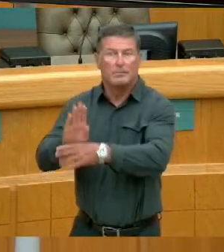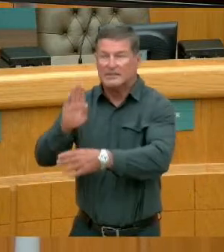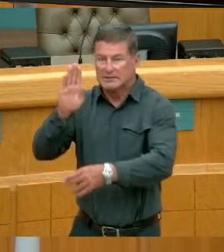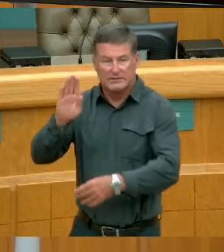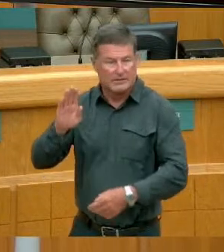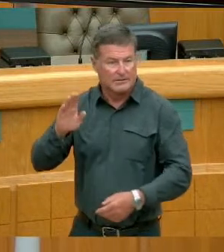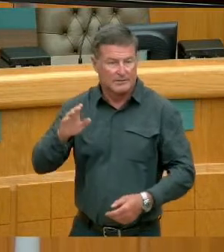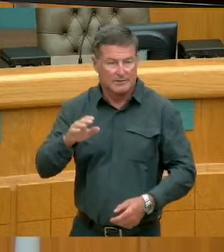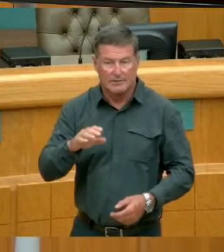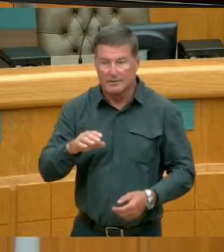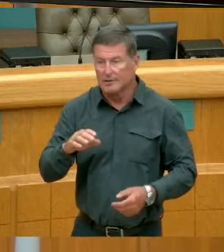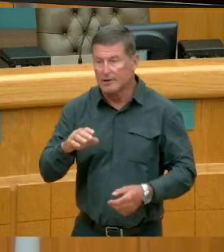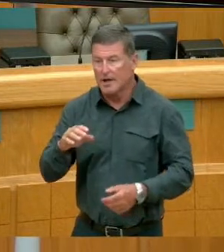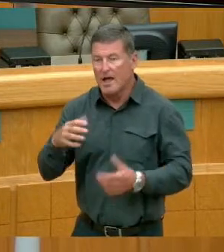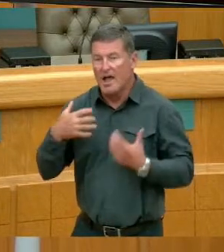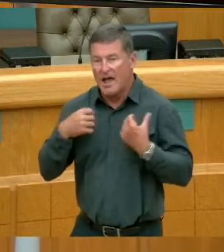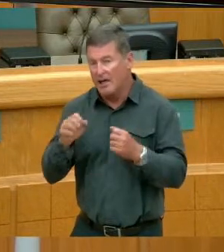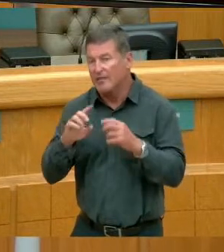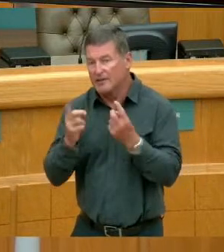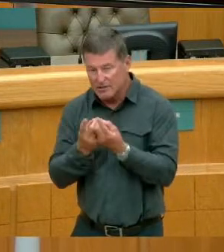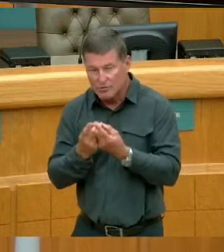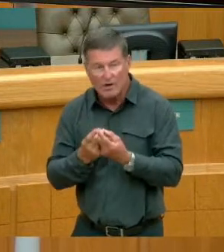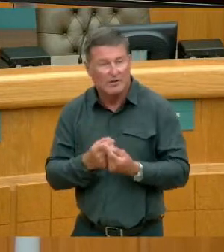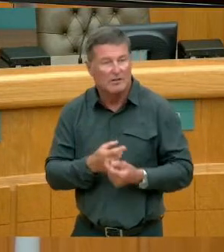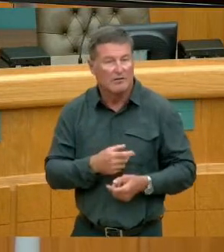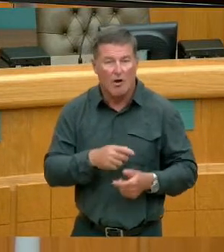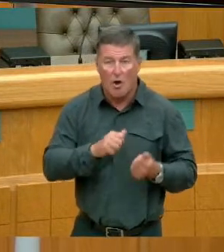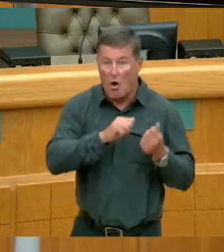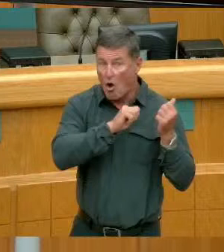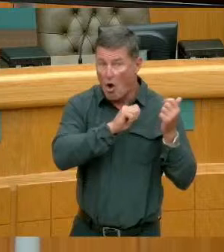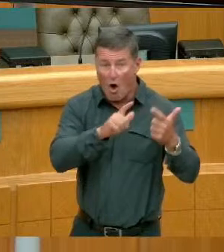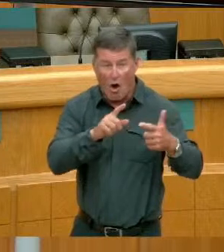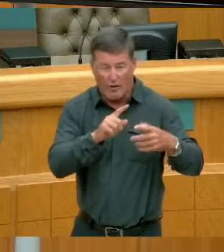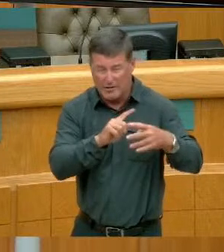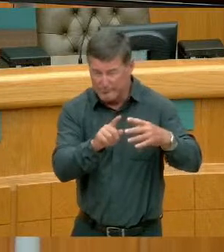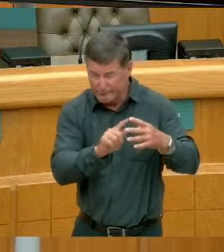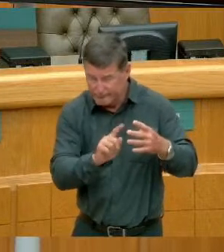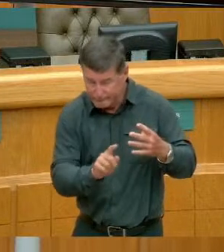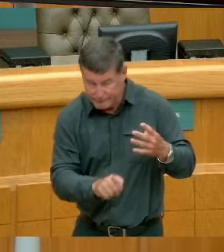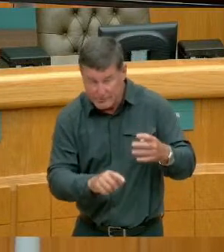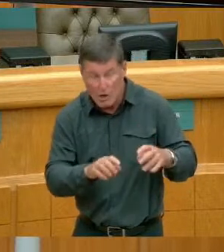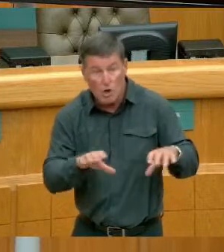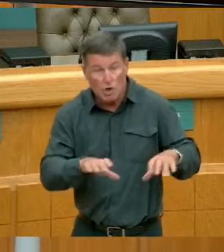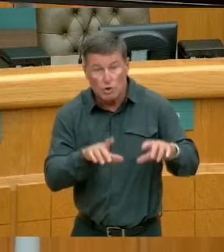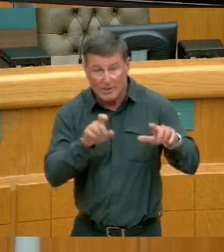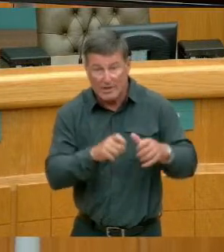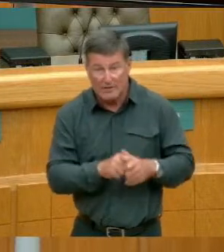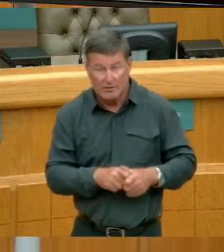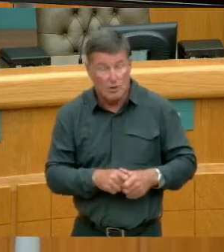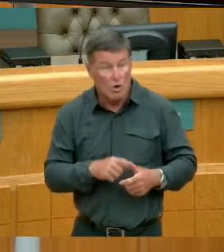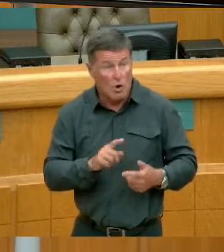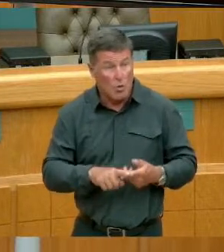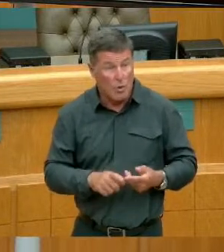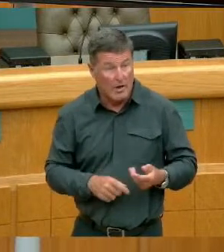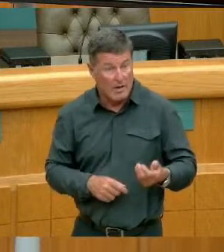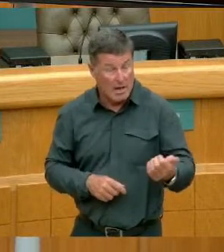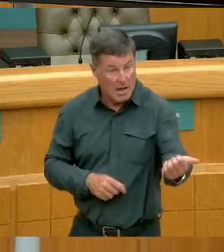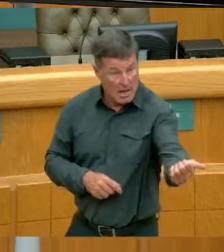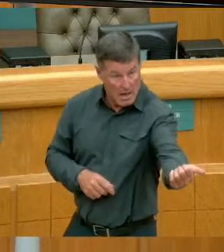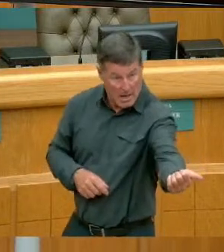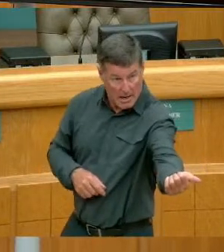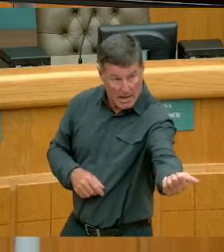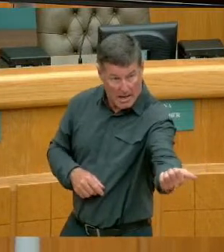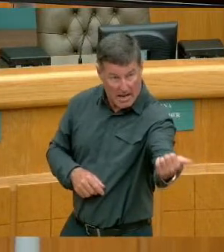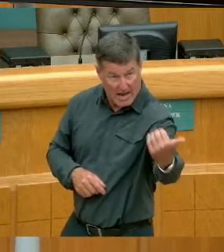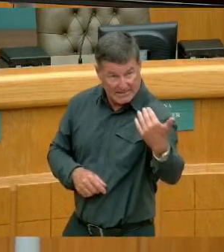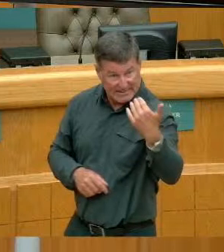own health district, the National Guard, a lot of people are doing testing. And when we report the tests, it's not necessarily the day the